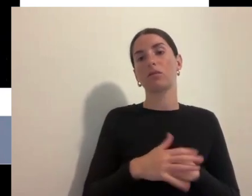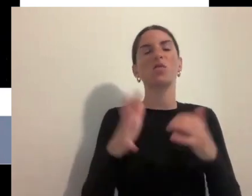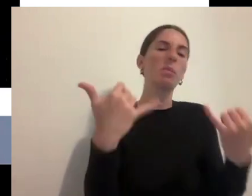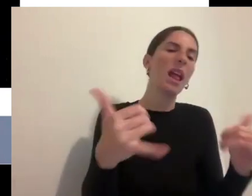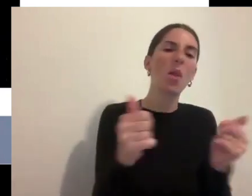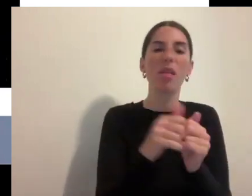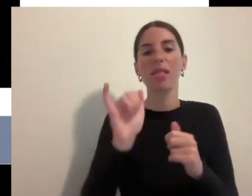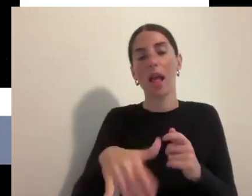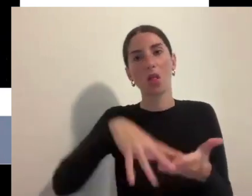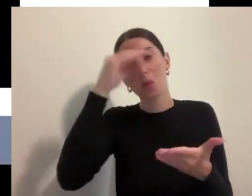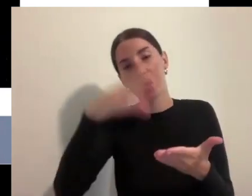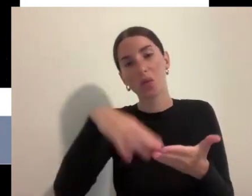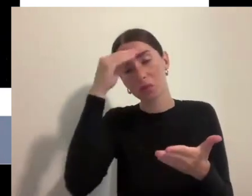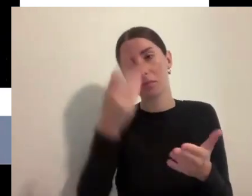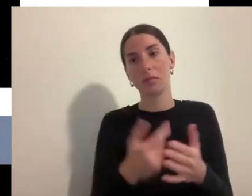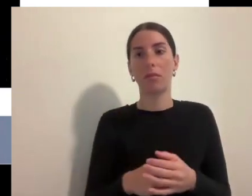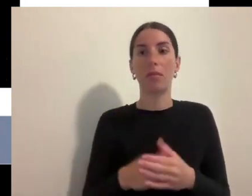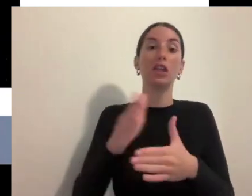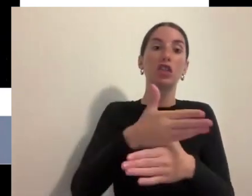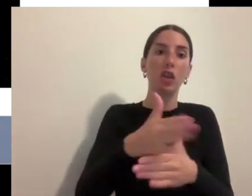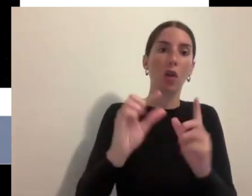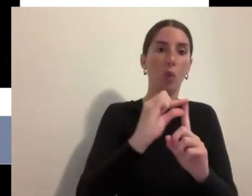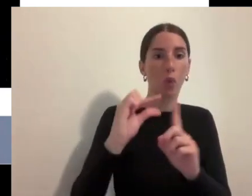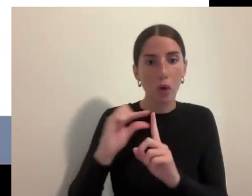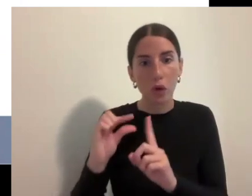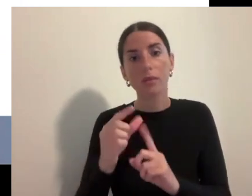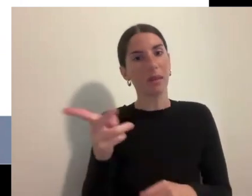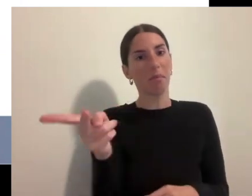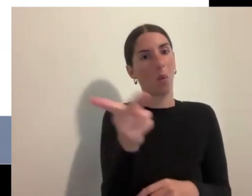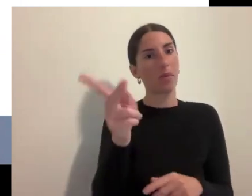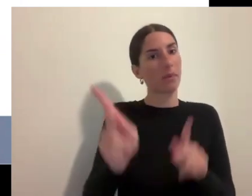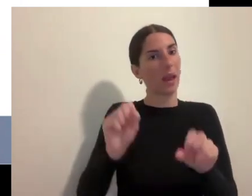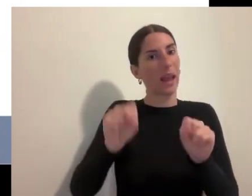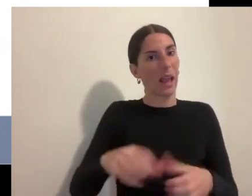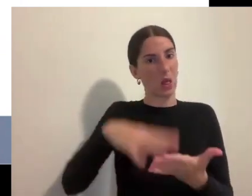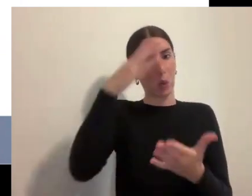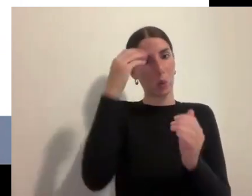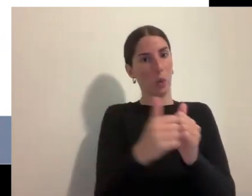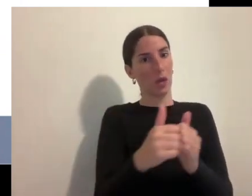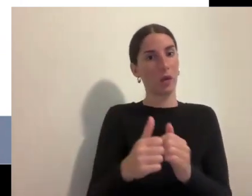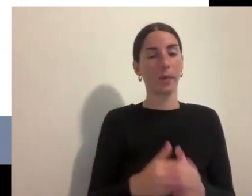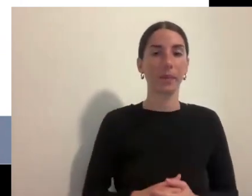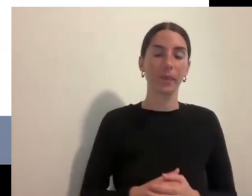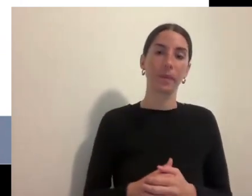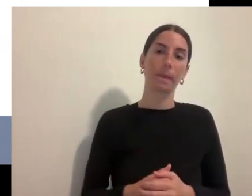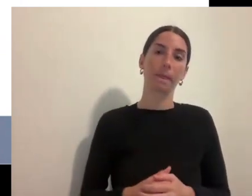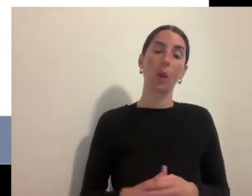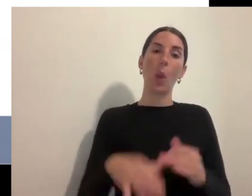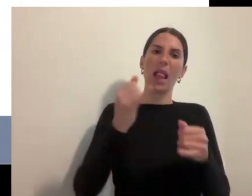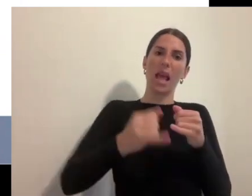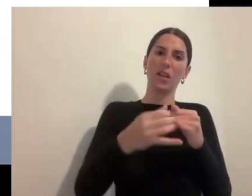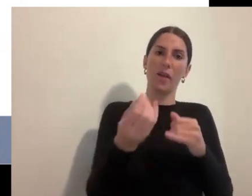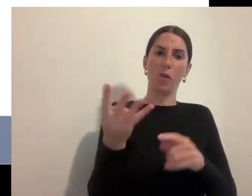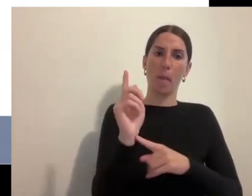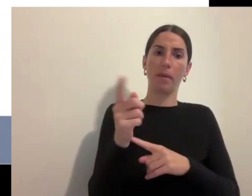with them, to share the terms so you can both learn together. Now, I want to use the last few minutes to